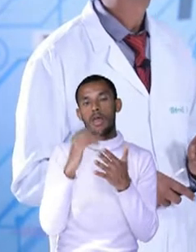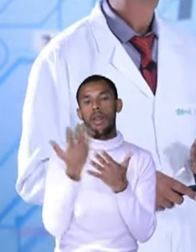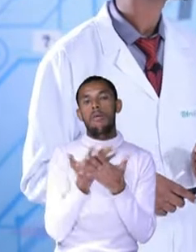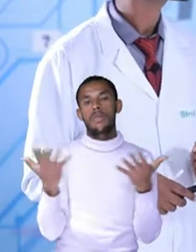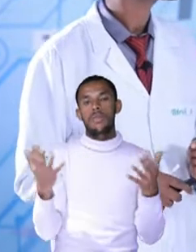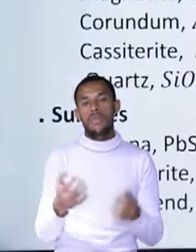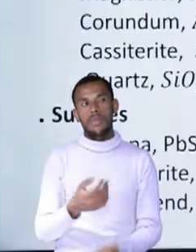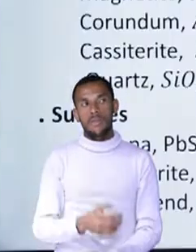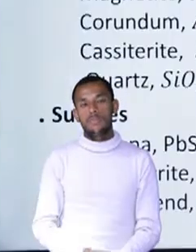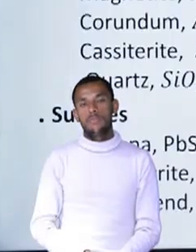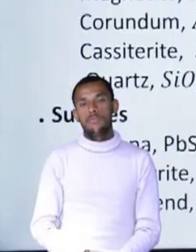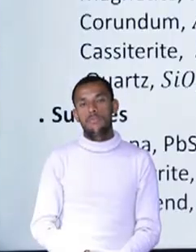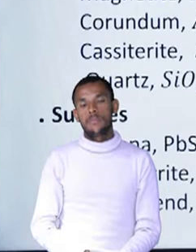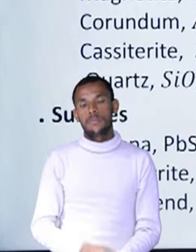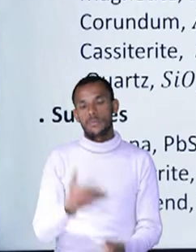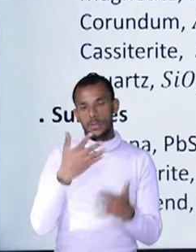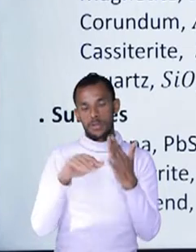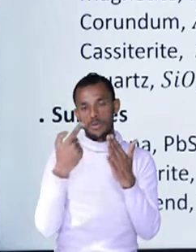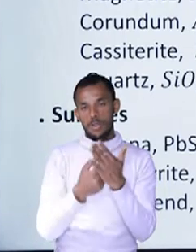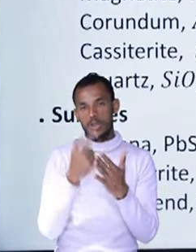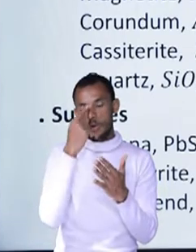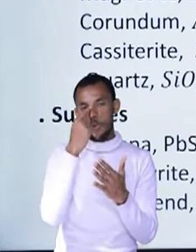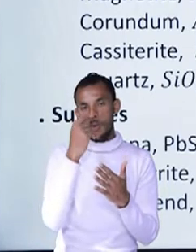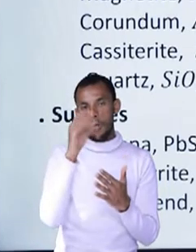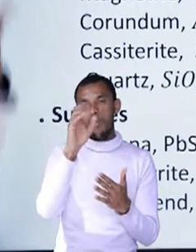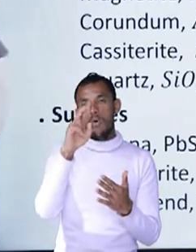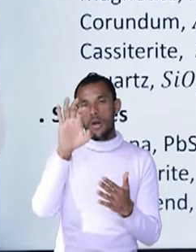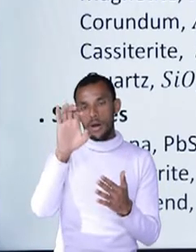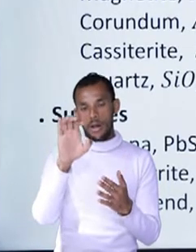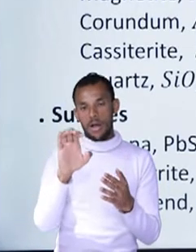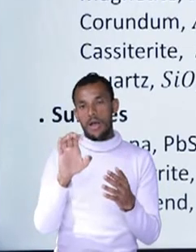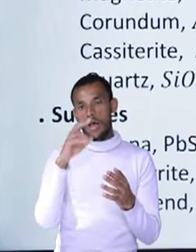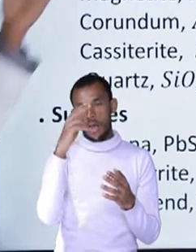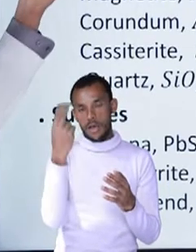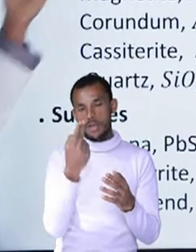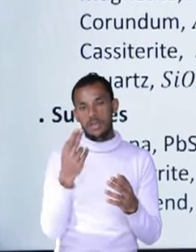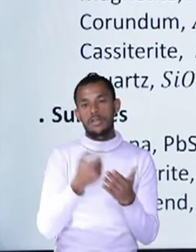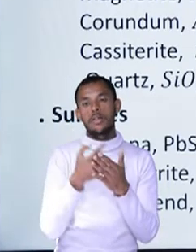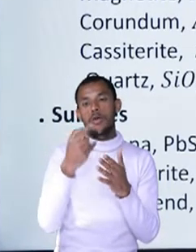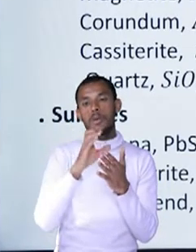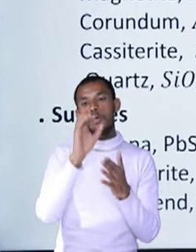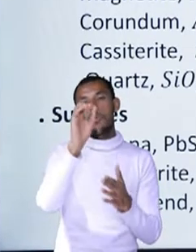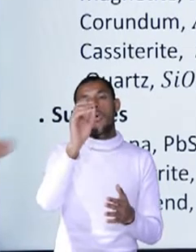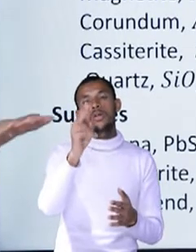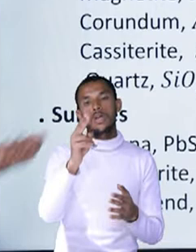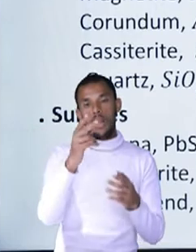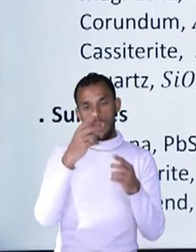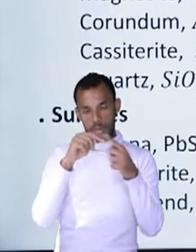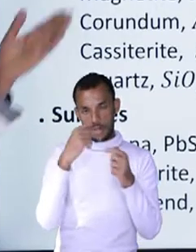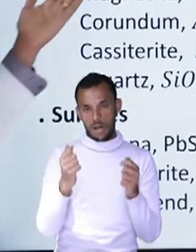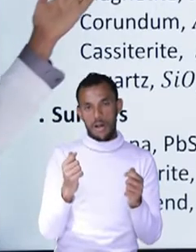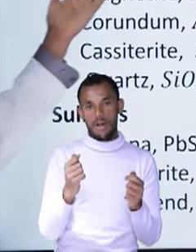elements. Some of these common ores exist in the forms of compounds like oxide, in the forms